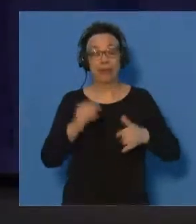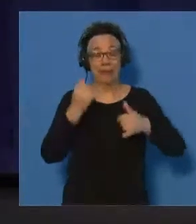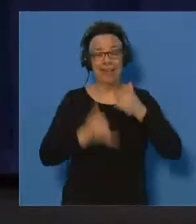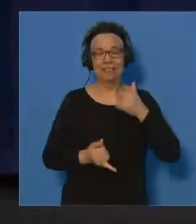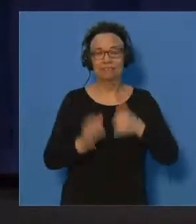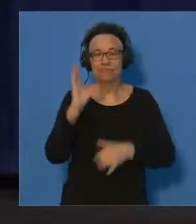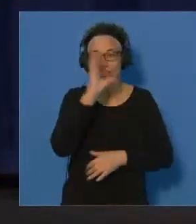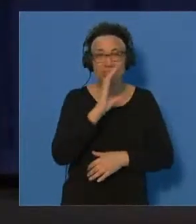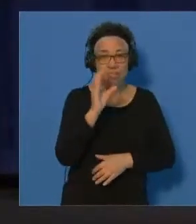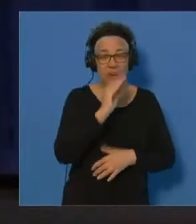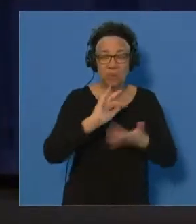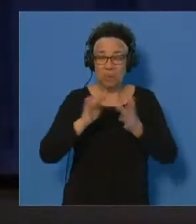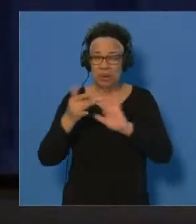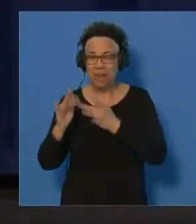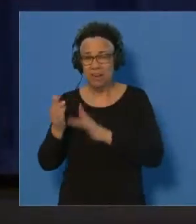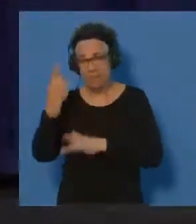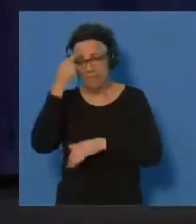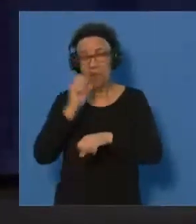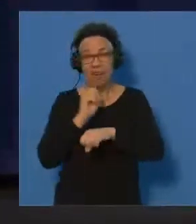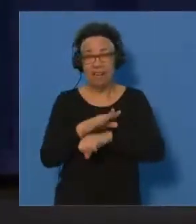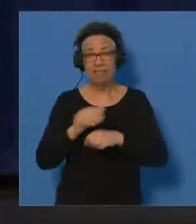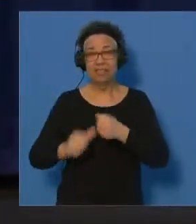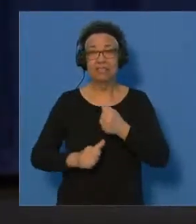safely online for counseling assistance